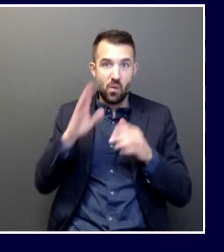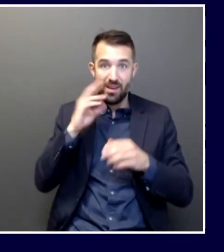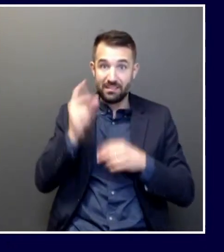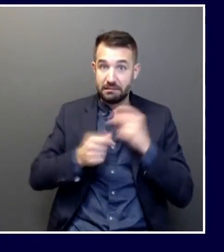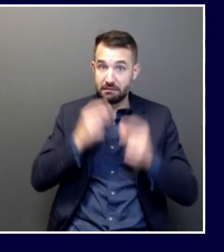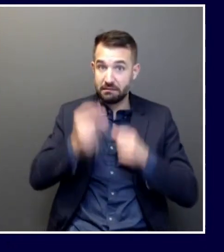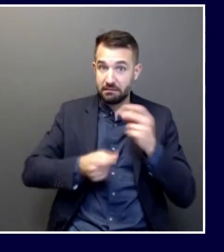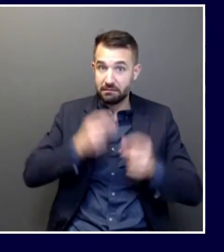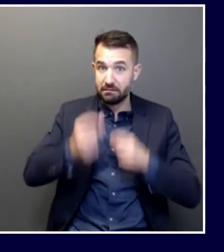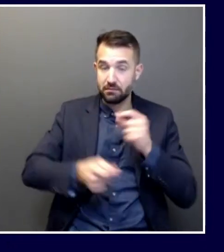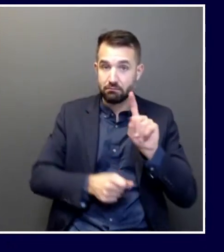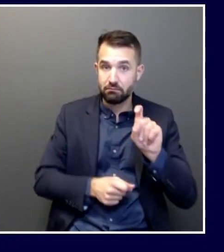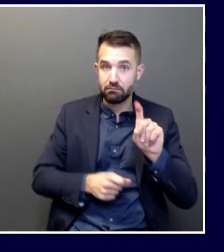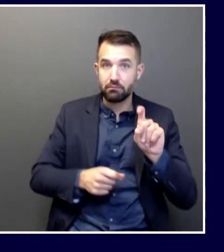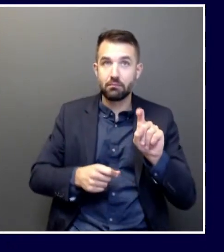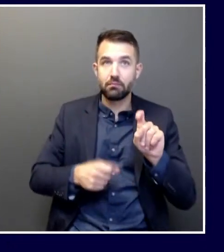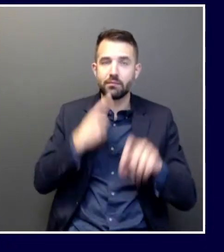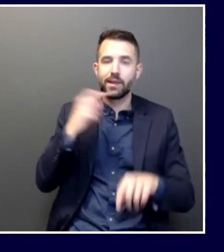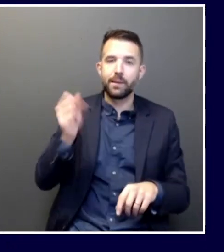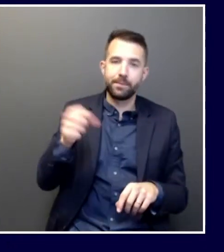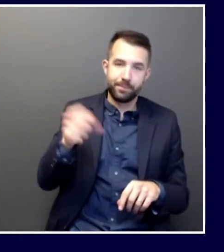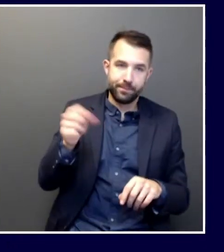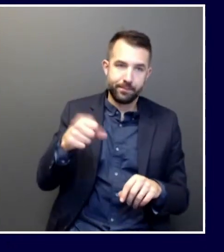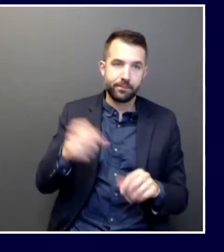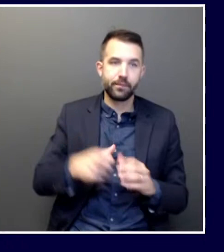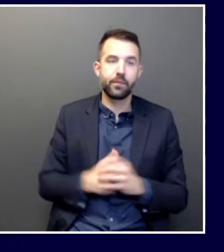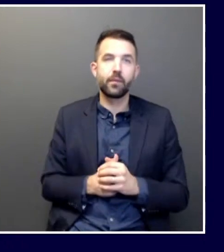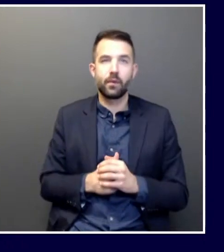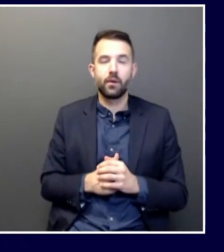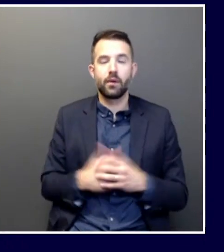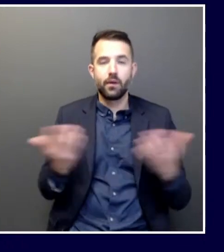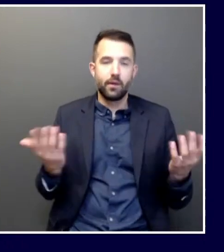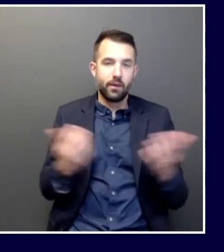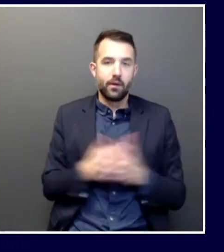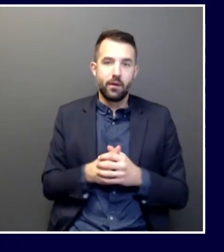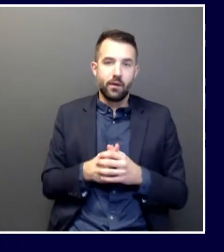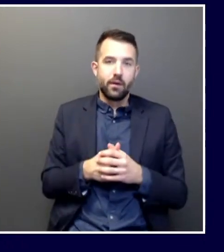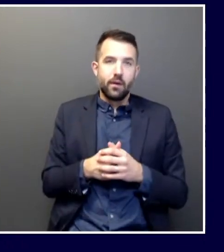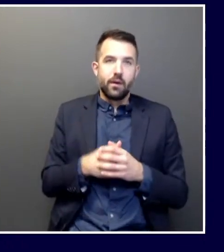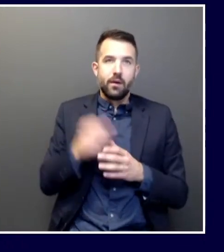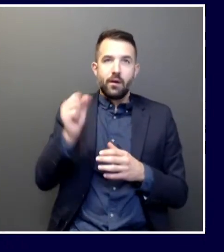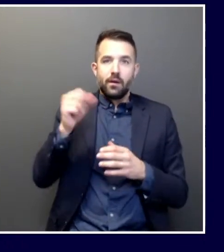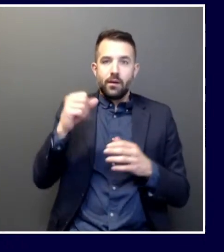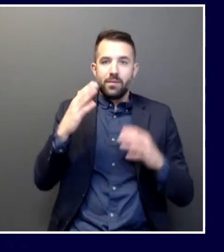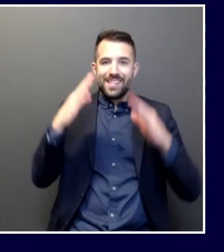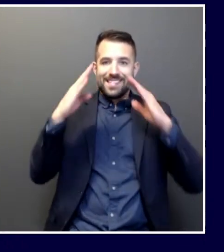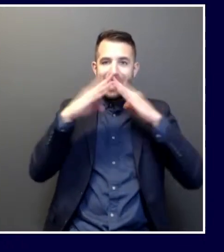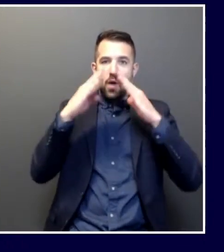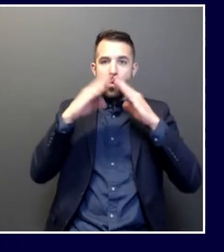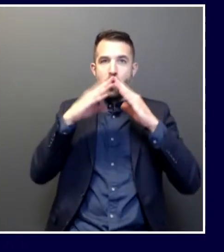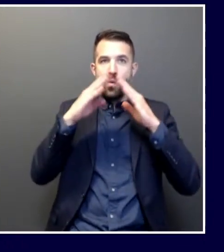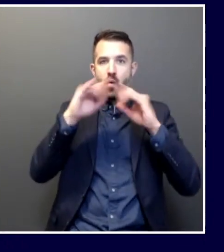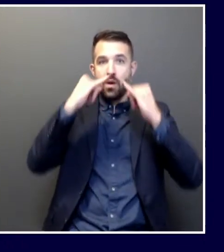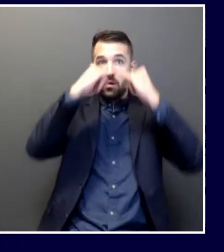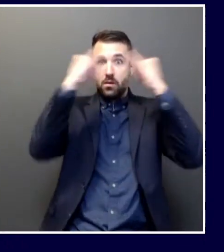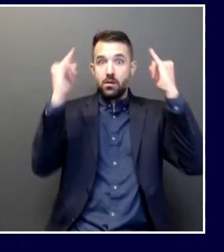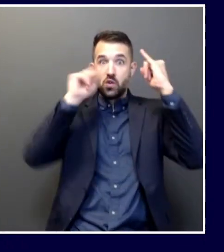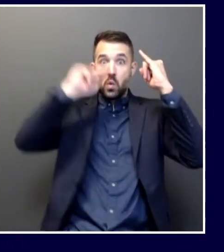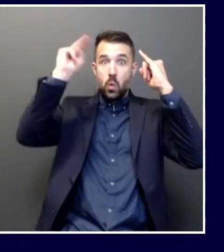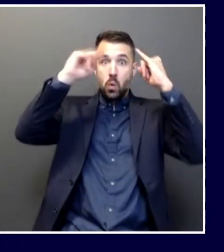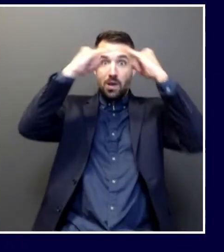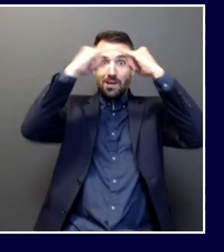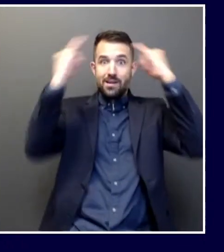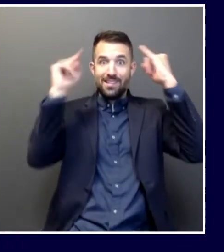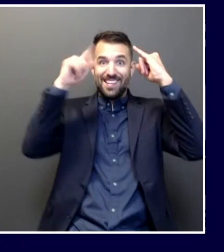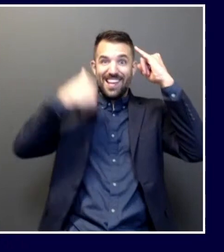working particularly in border towns, or one border town in particular, to make testing more